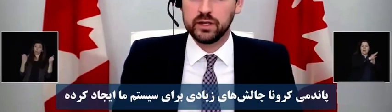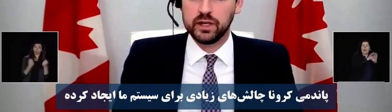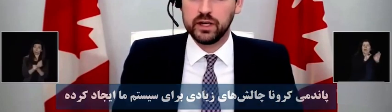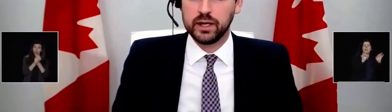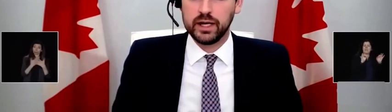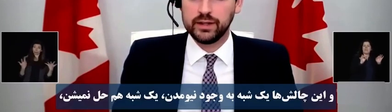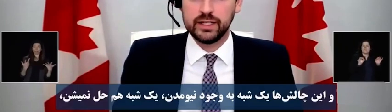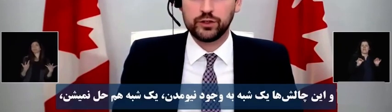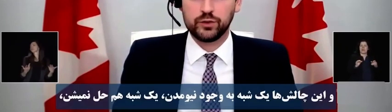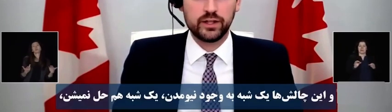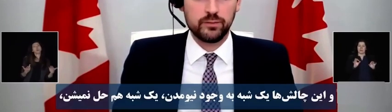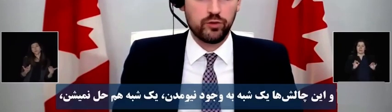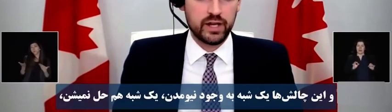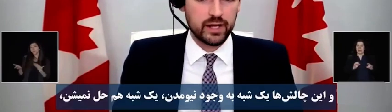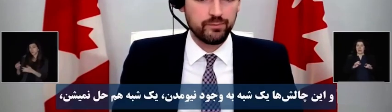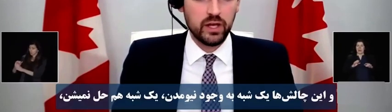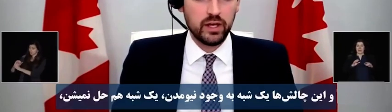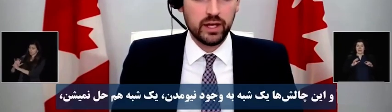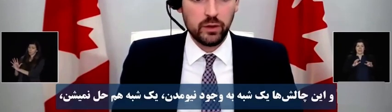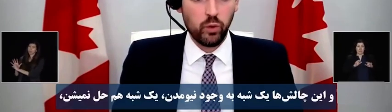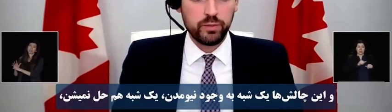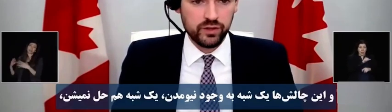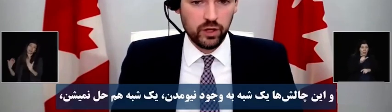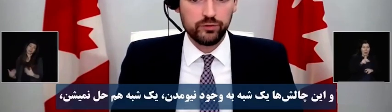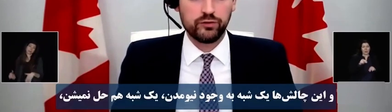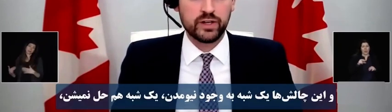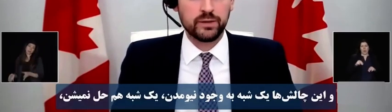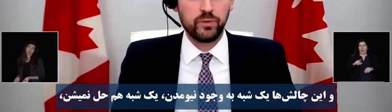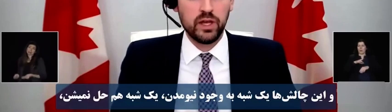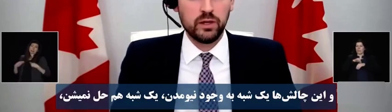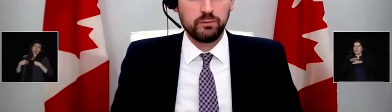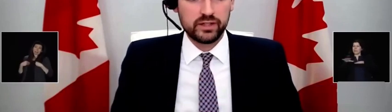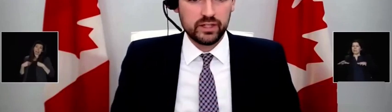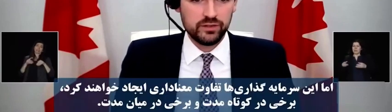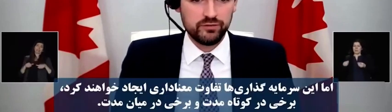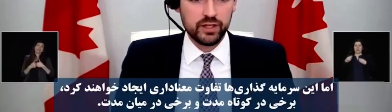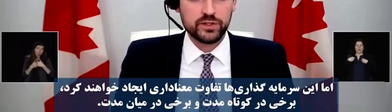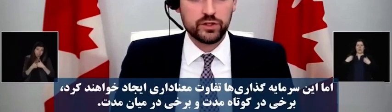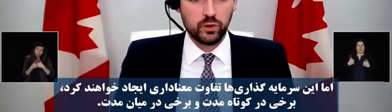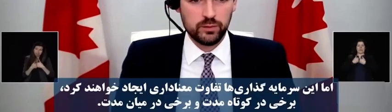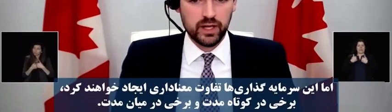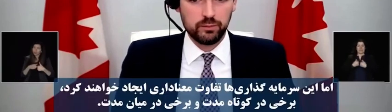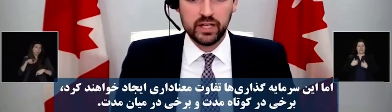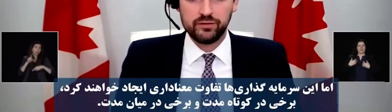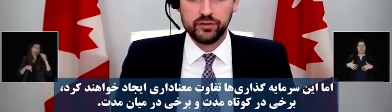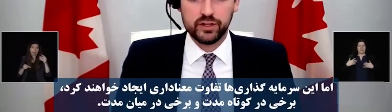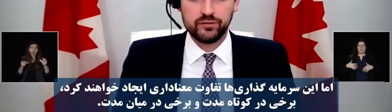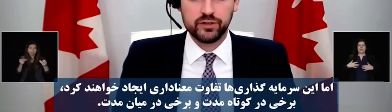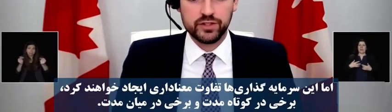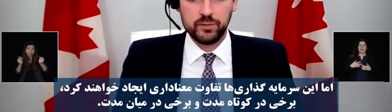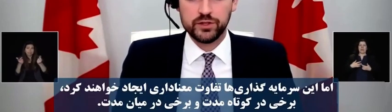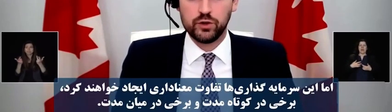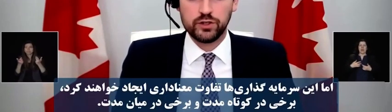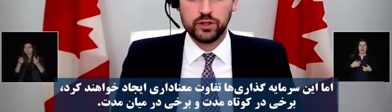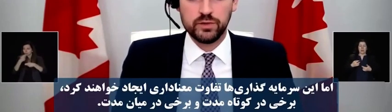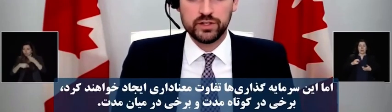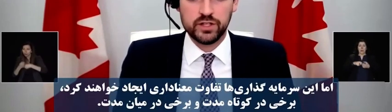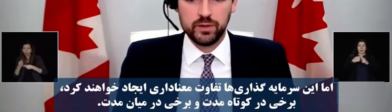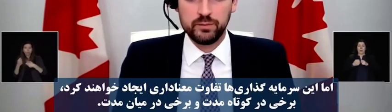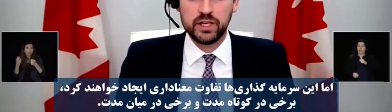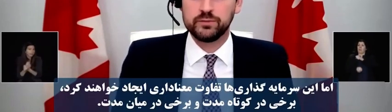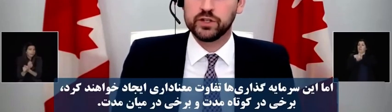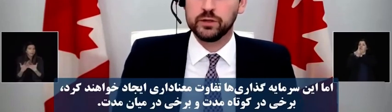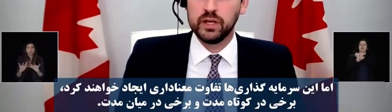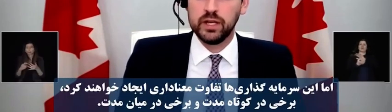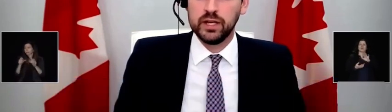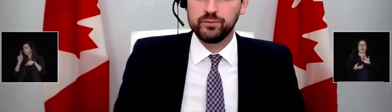for our system, and they didn't create them overnight, and they won't be solved overnight. But these investments are going to make a meaningful difference, some in the short term and